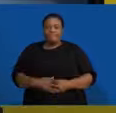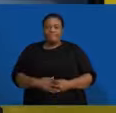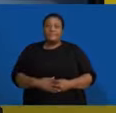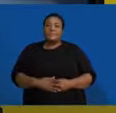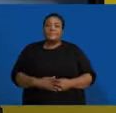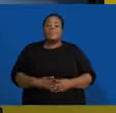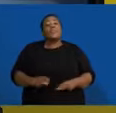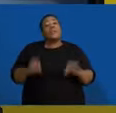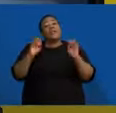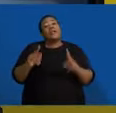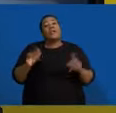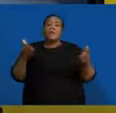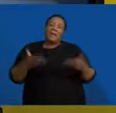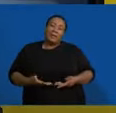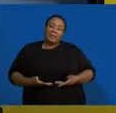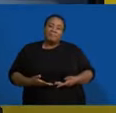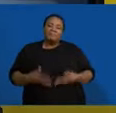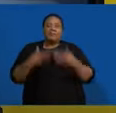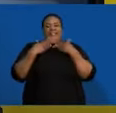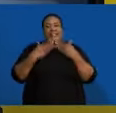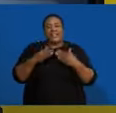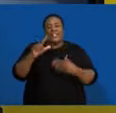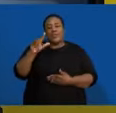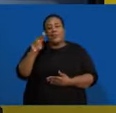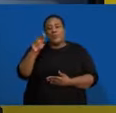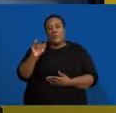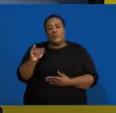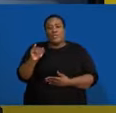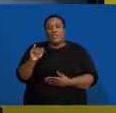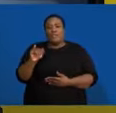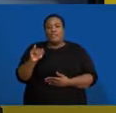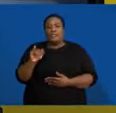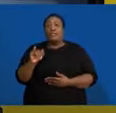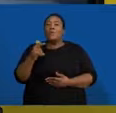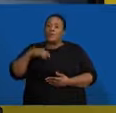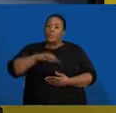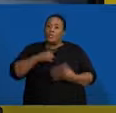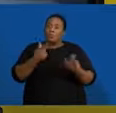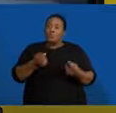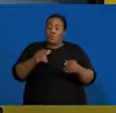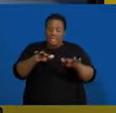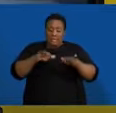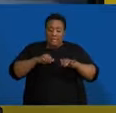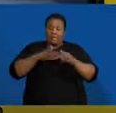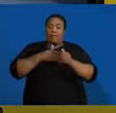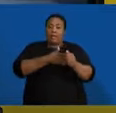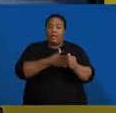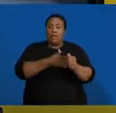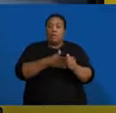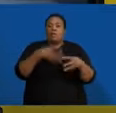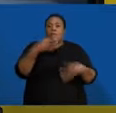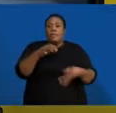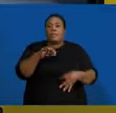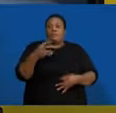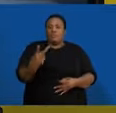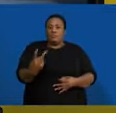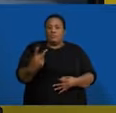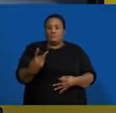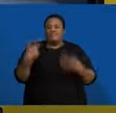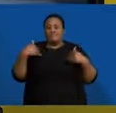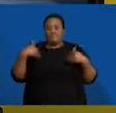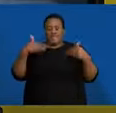right. Welcome, guys. Thank you, Looney, for that. As Looney said, we are doing some exam guide on paper 2. So let's just